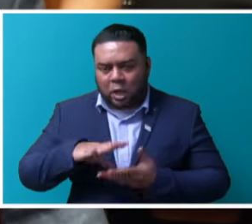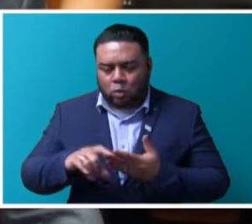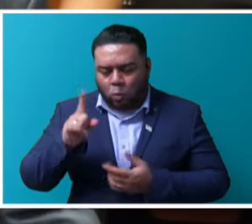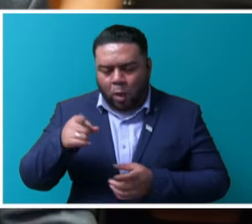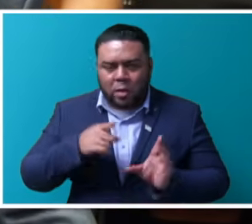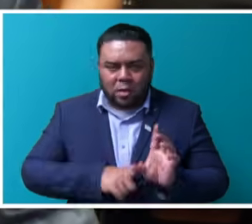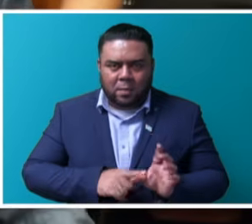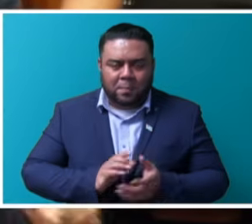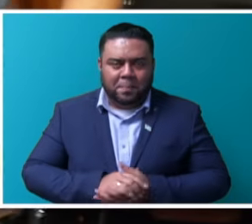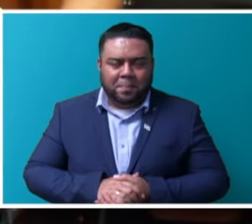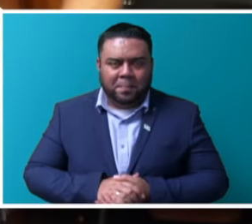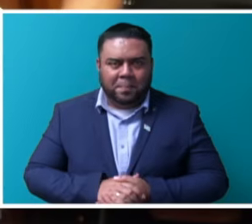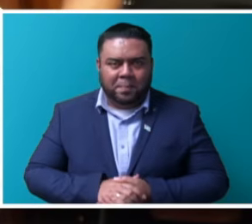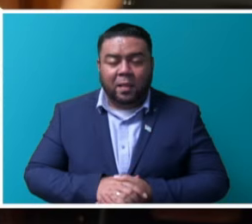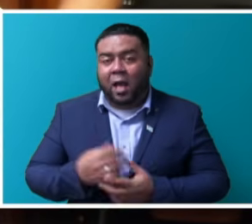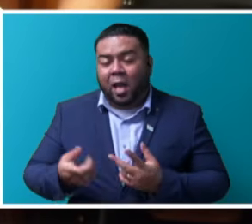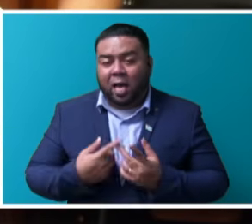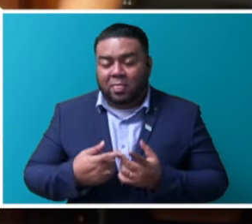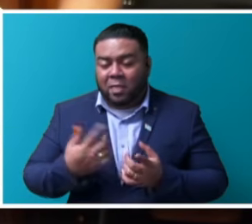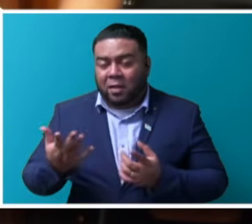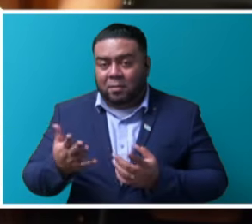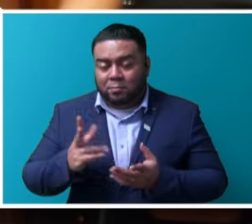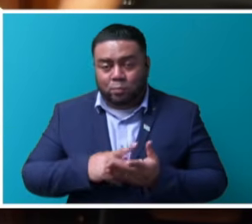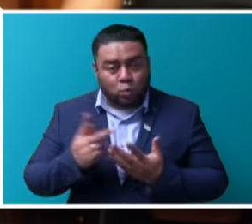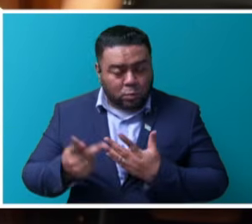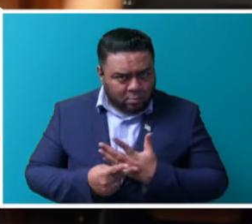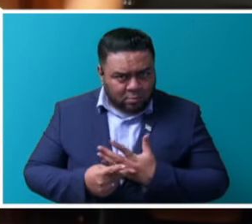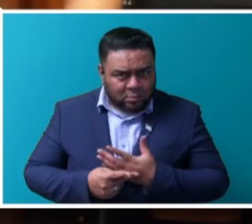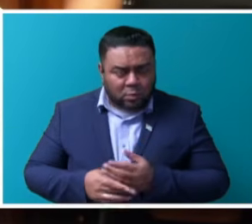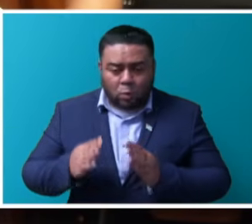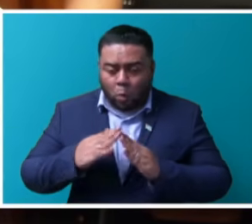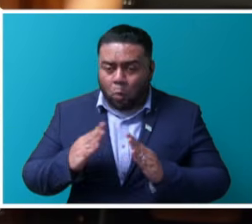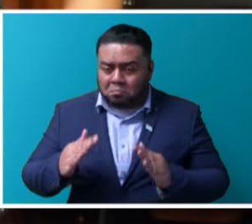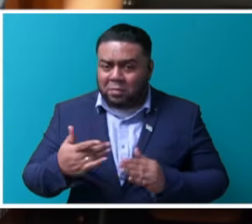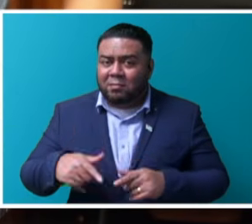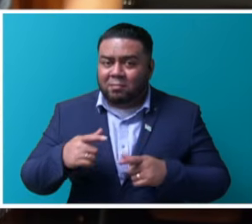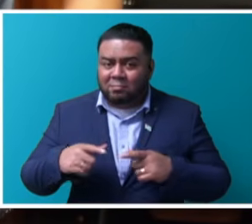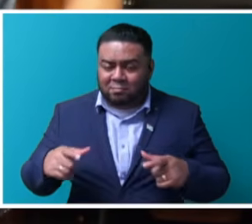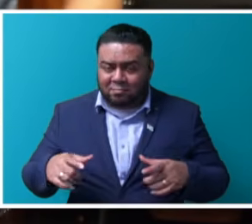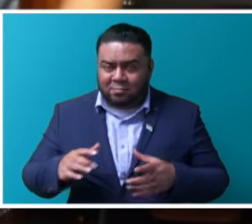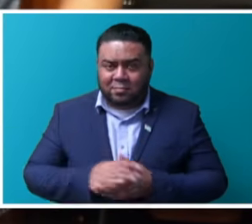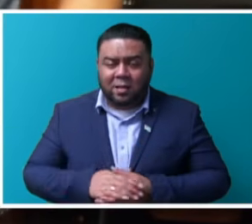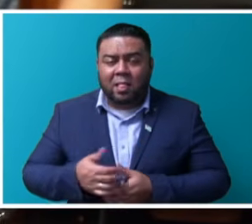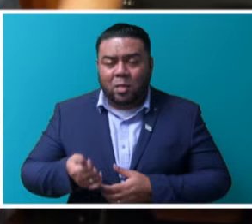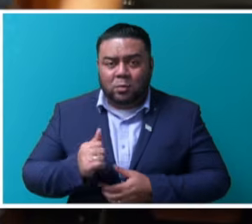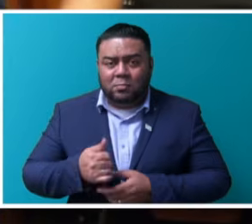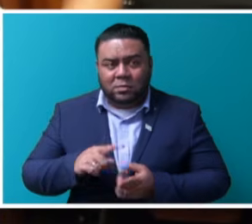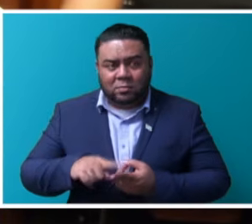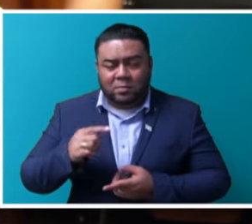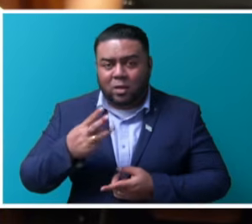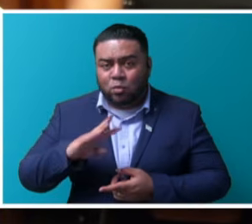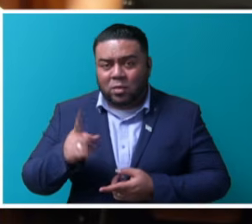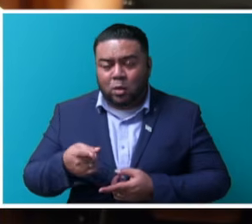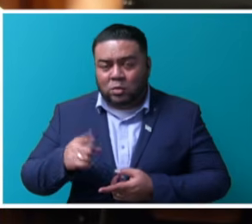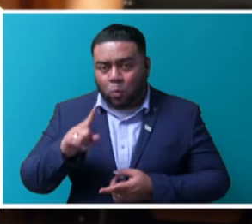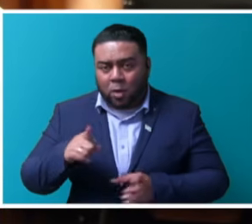annum. For other merit-based schemes where students have their home in the campus city, the allowance will be increased from 3,000 per